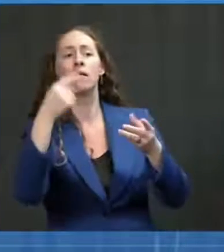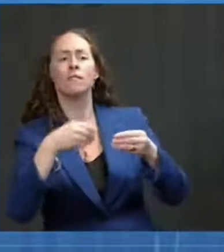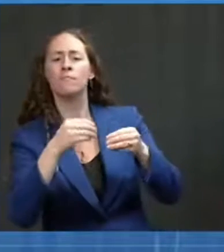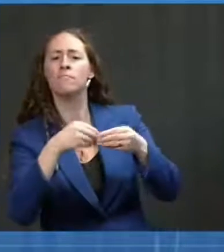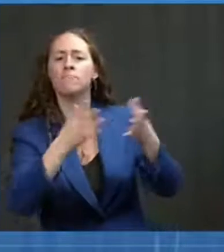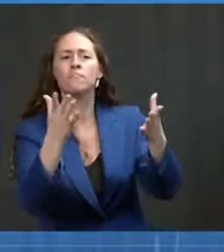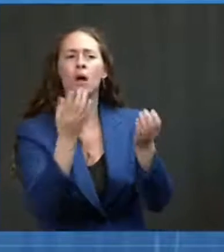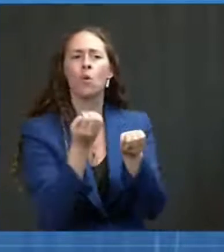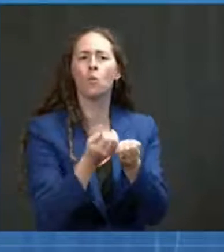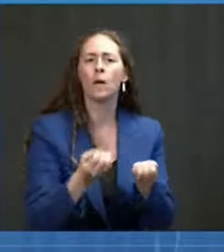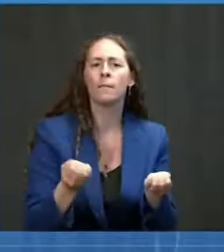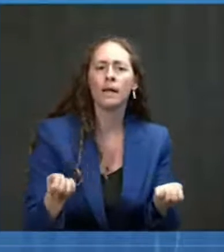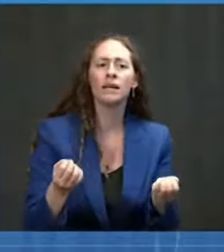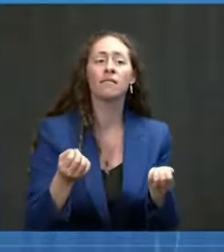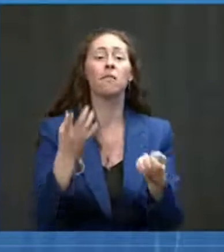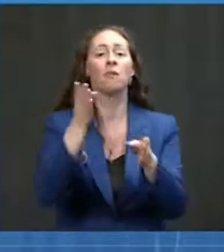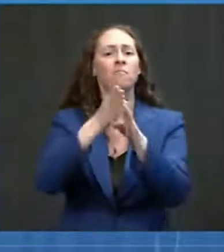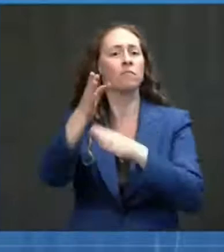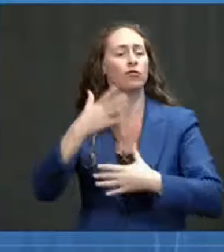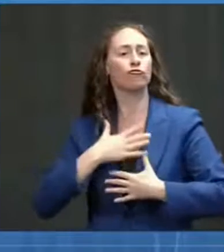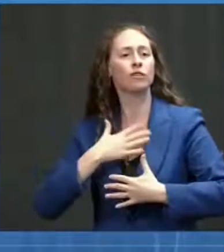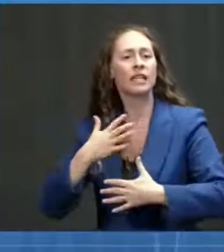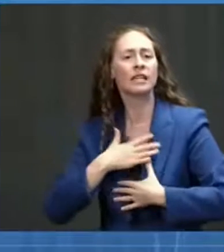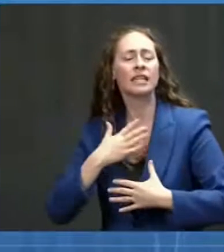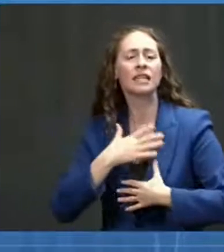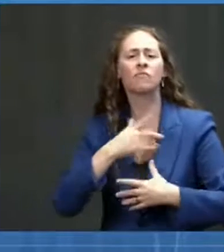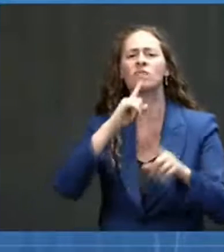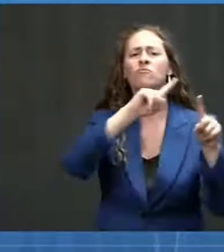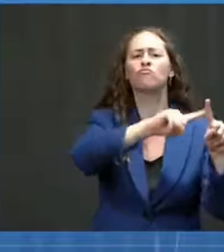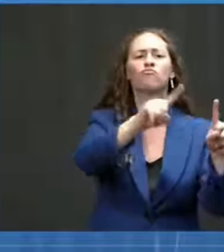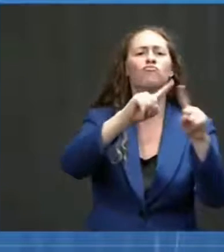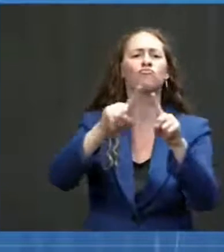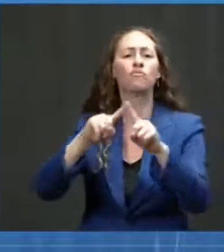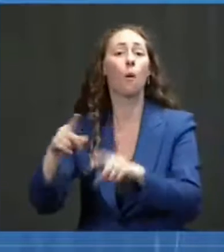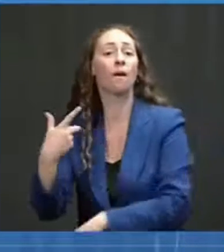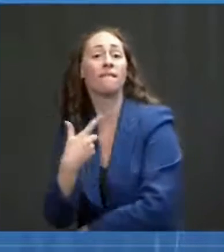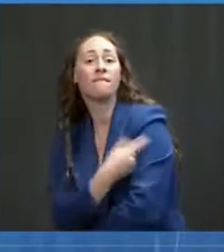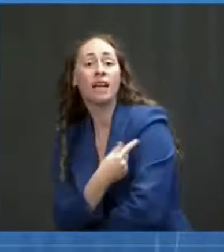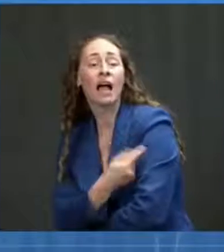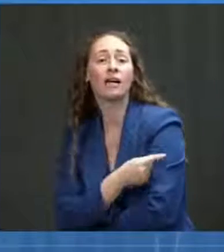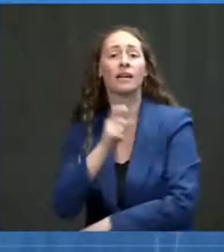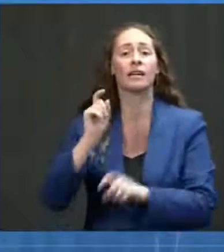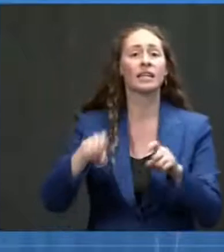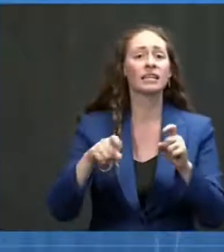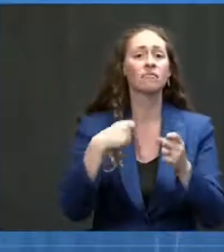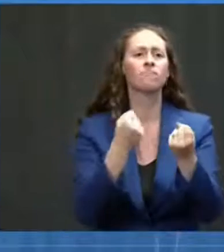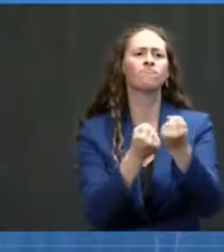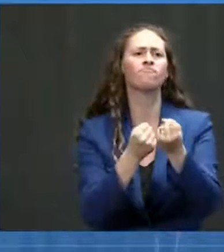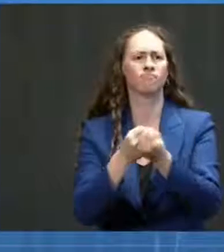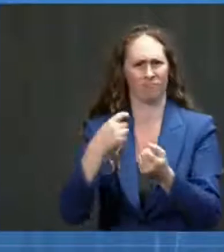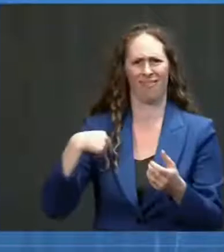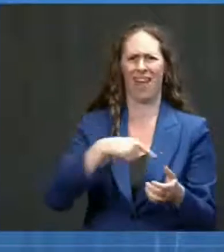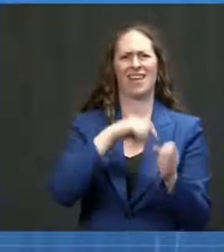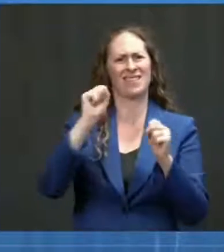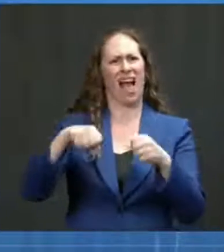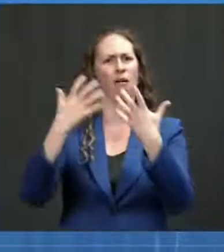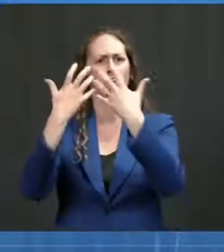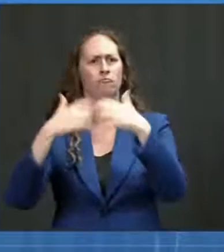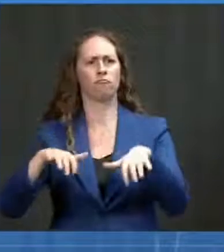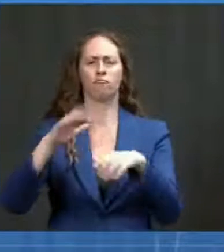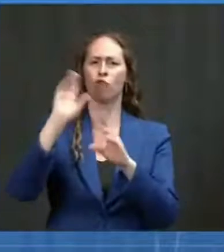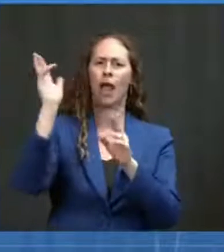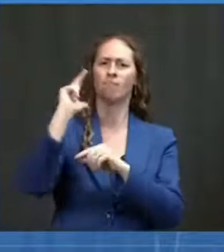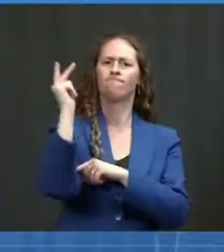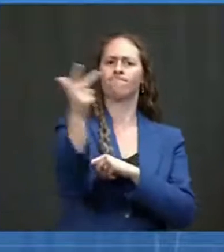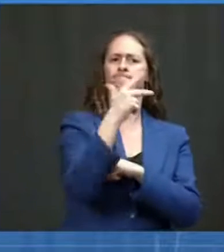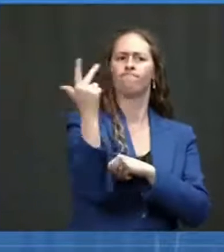health systems, to getting shots in arms, including through the use of mobile clinics, to sending and supporting